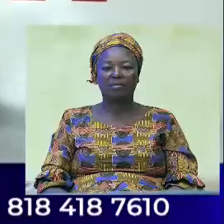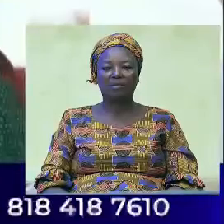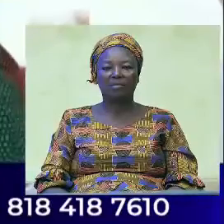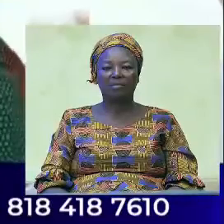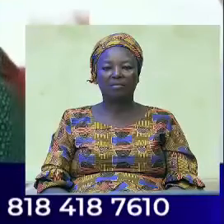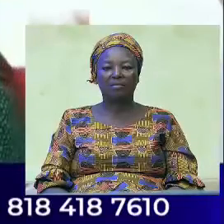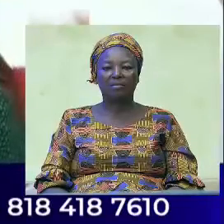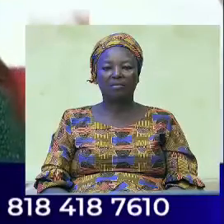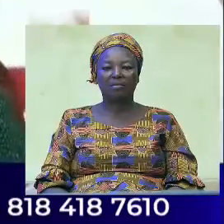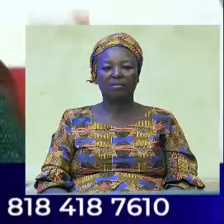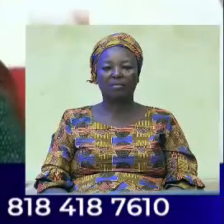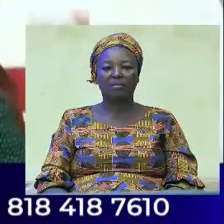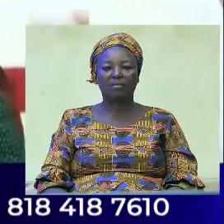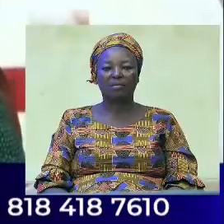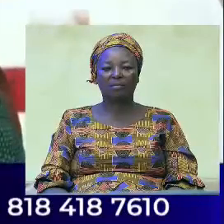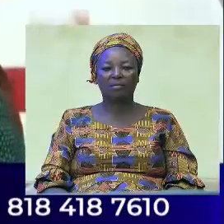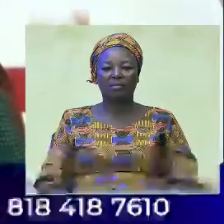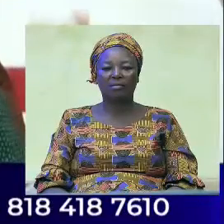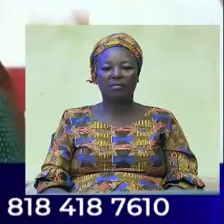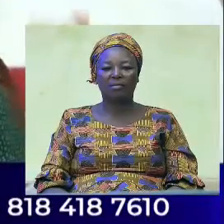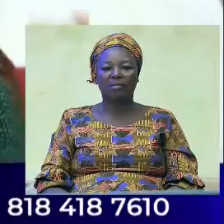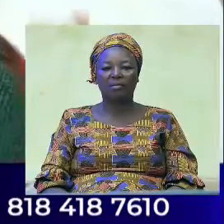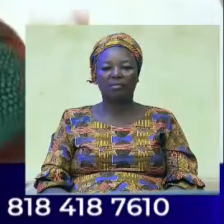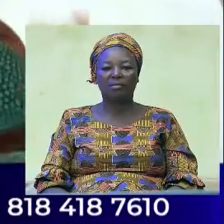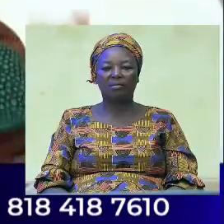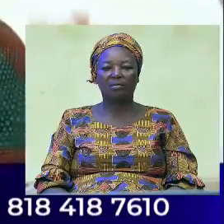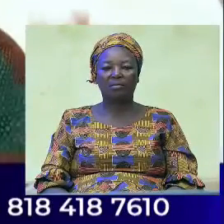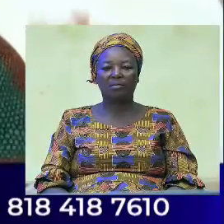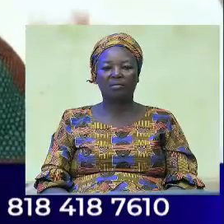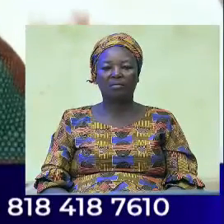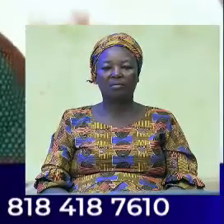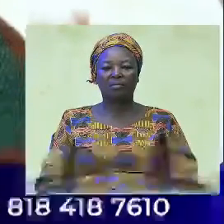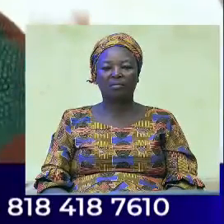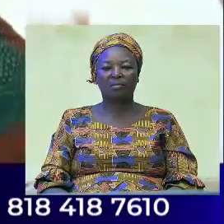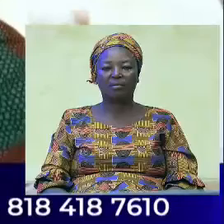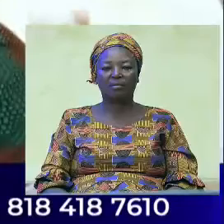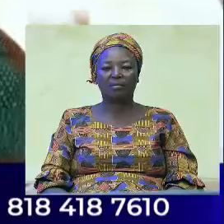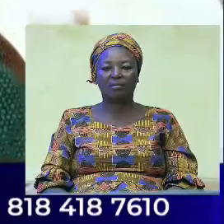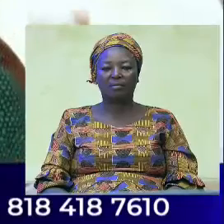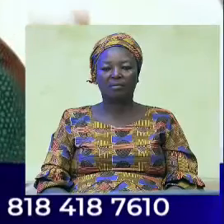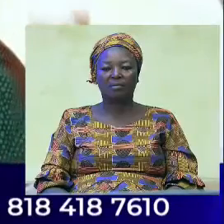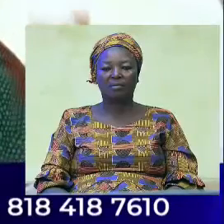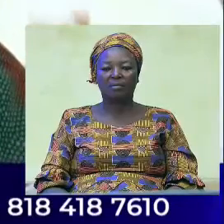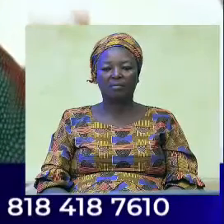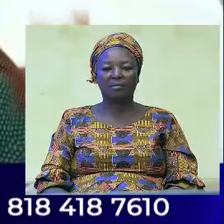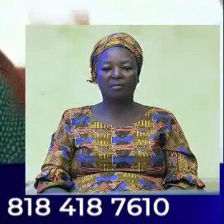Makiabia, ah, Patricia is there. Only I make them go. Go now.